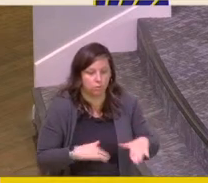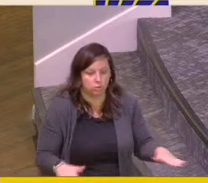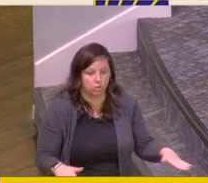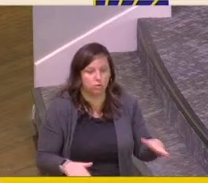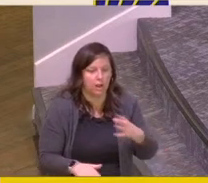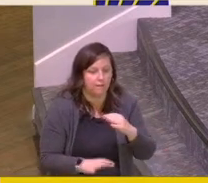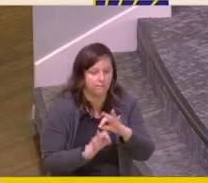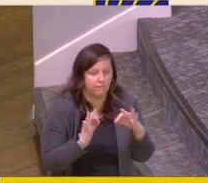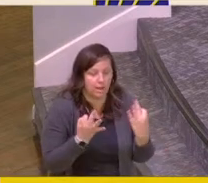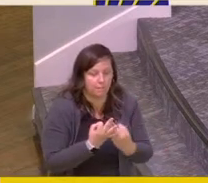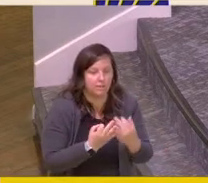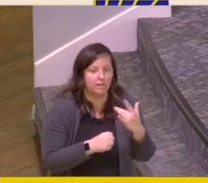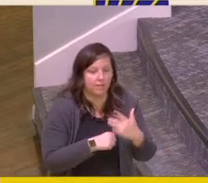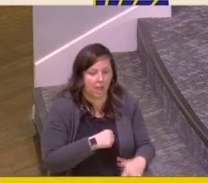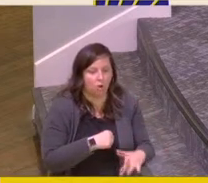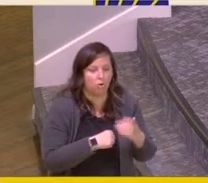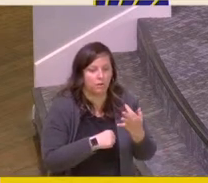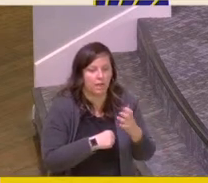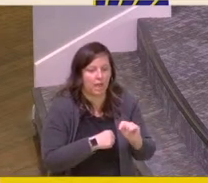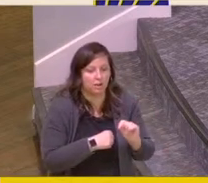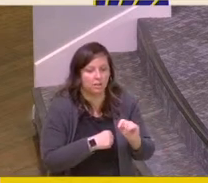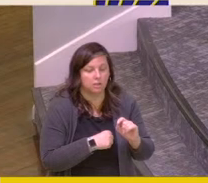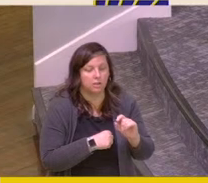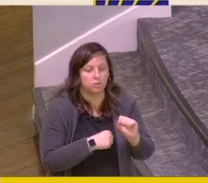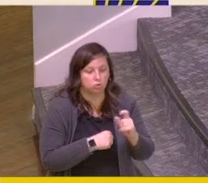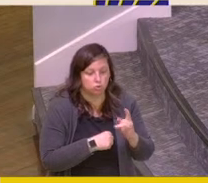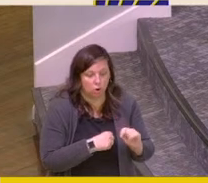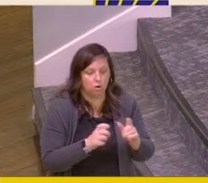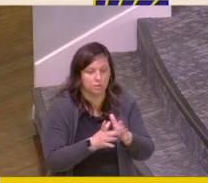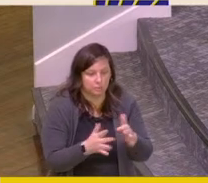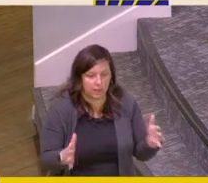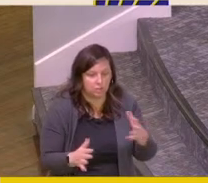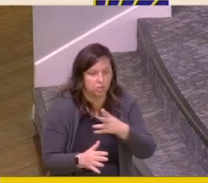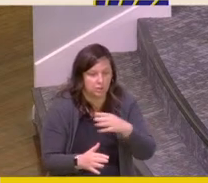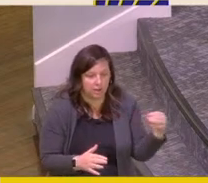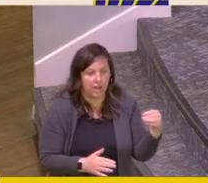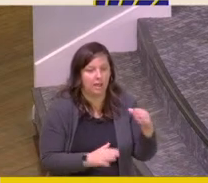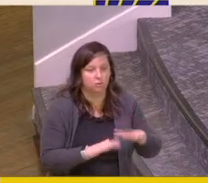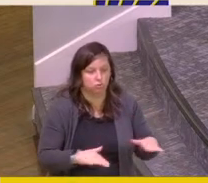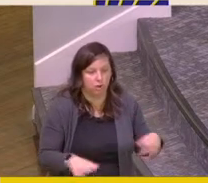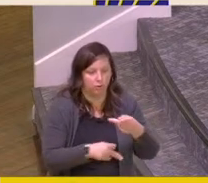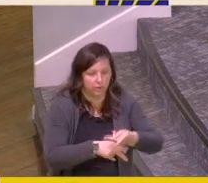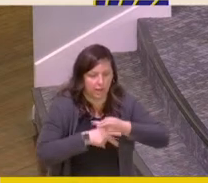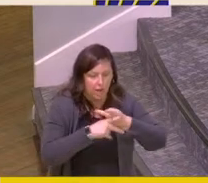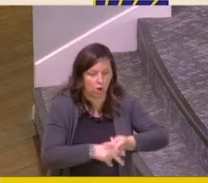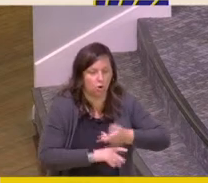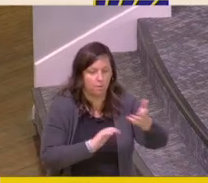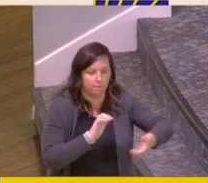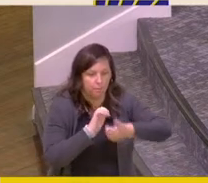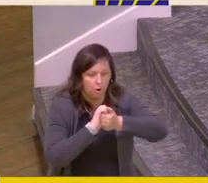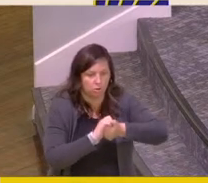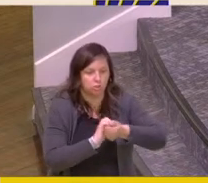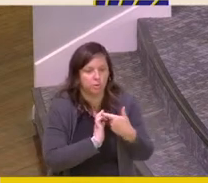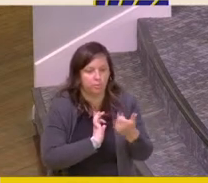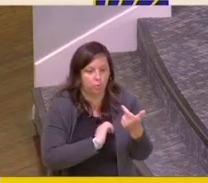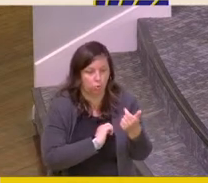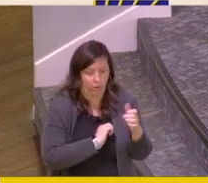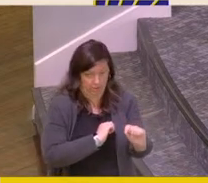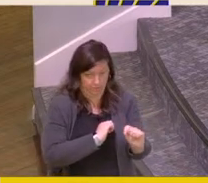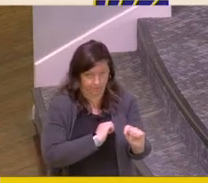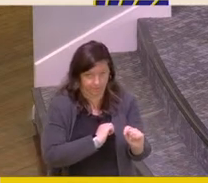Head Start Expansion and Early Head Start Child Care Partnership Grant. In December of